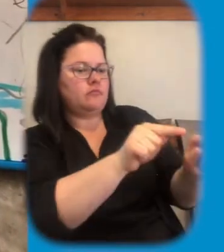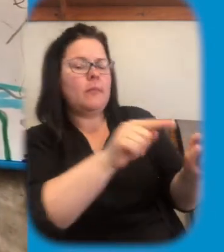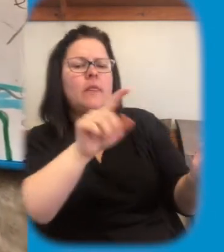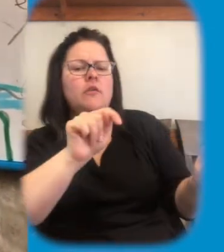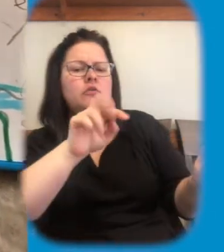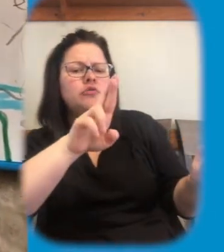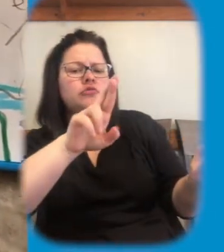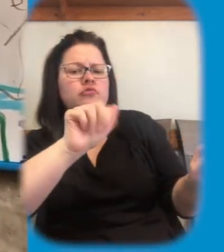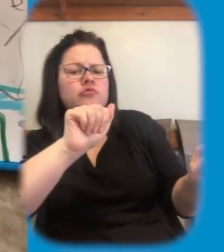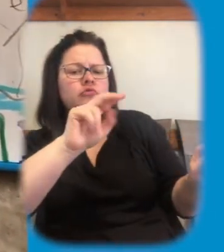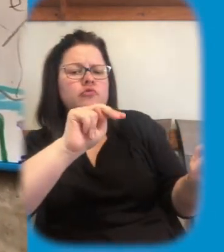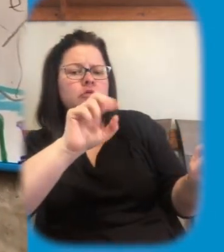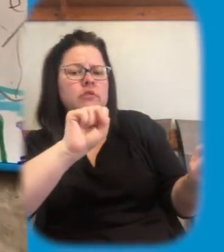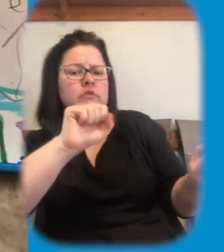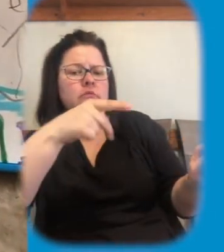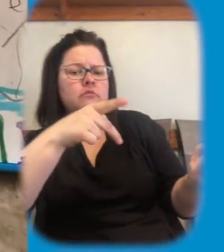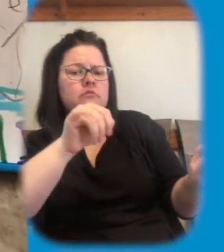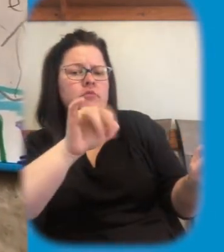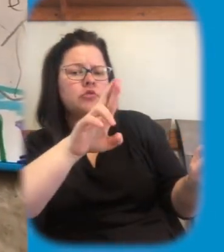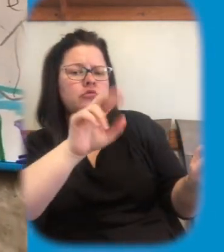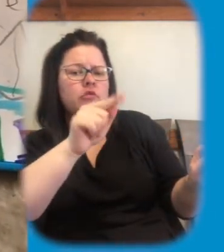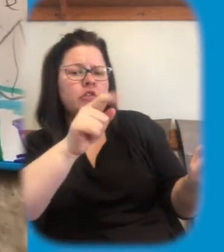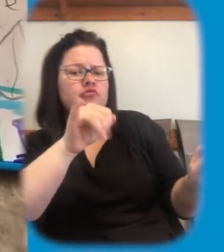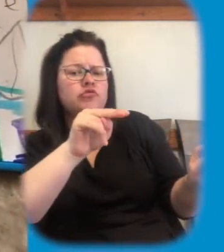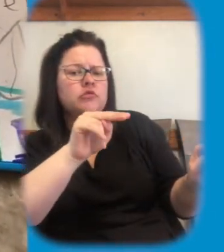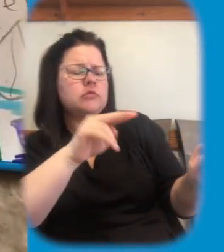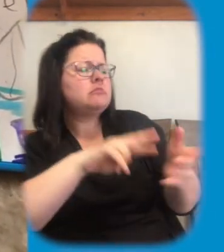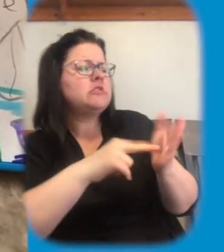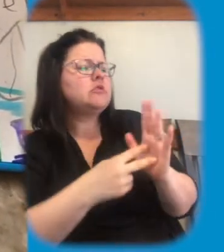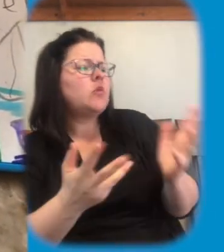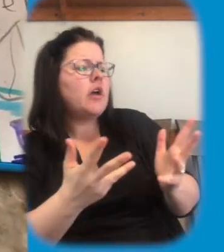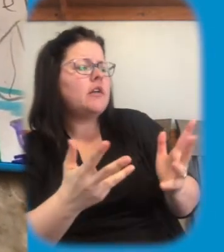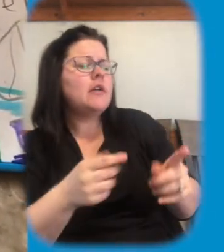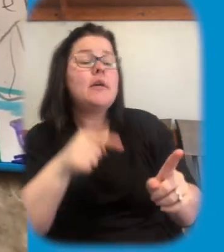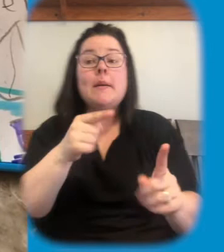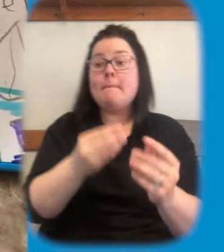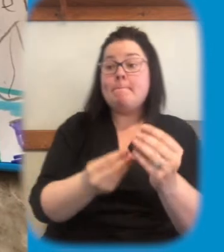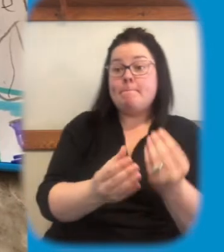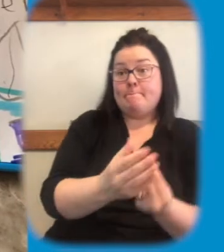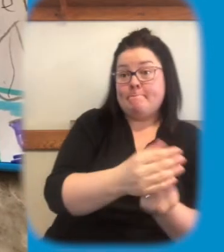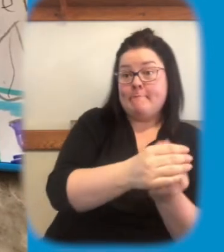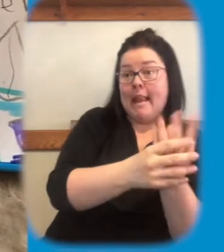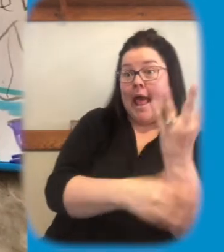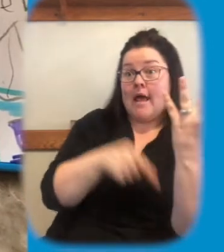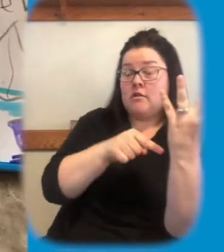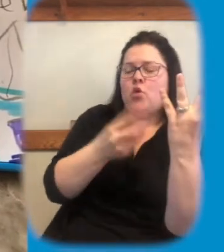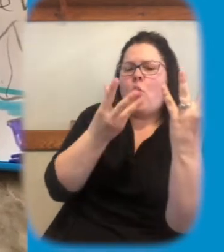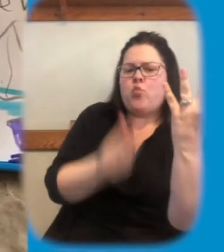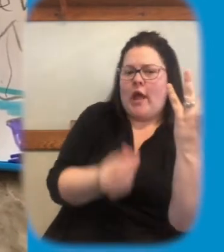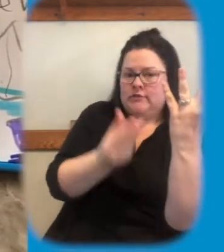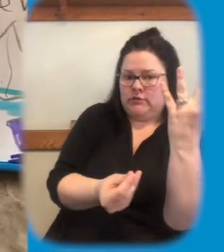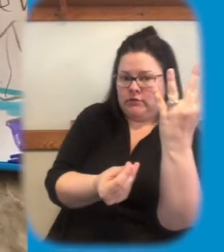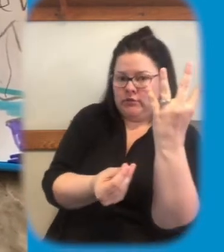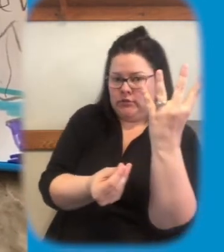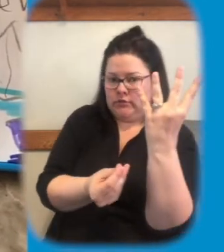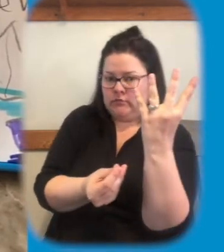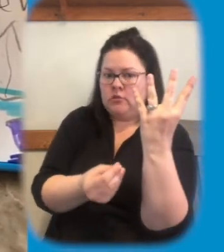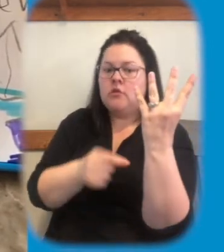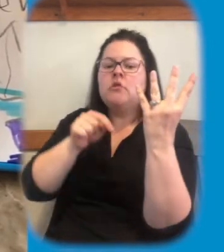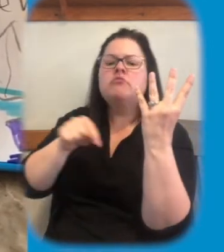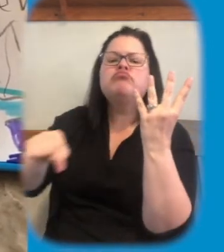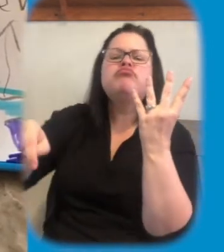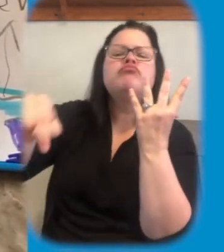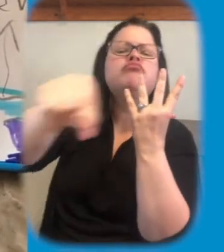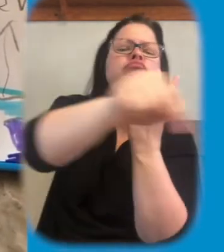transpiration? Transpiration is like when plants sweat, but it's basically everything else the